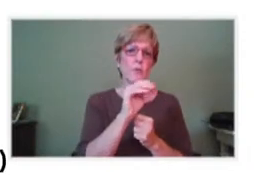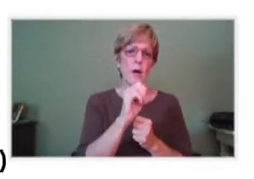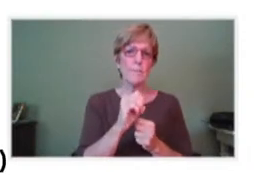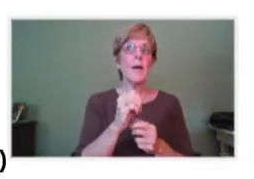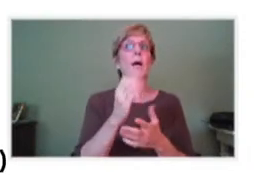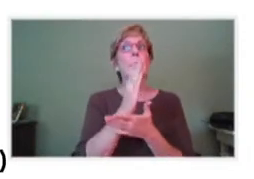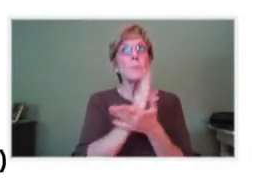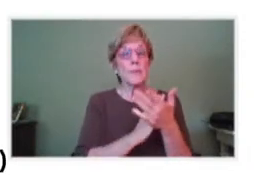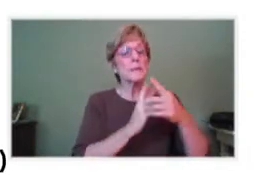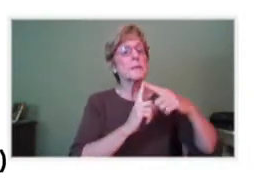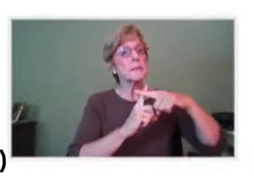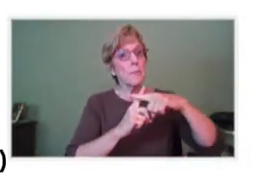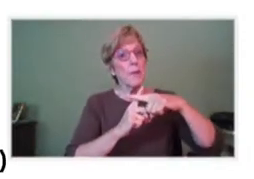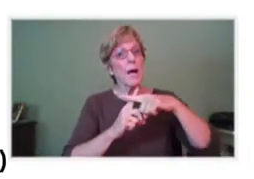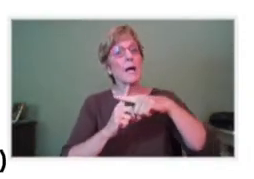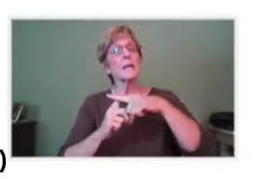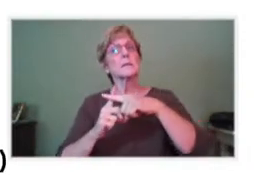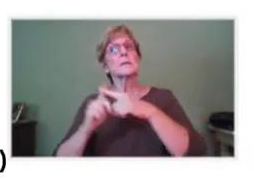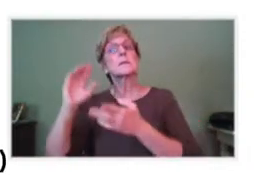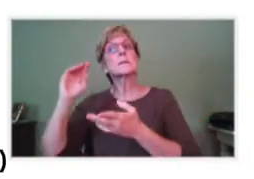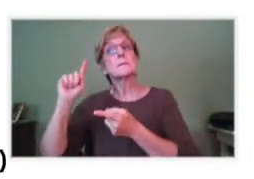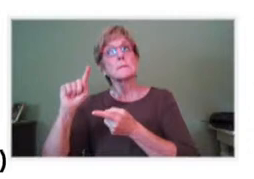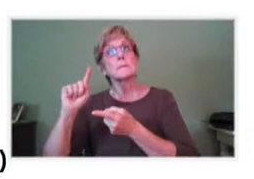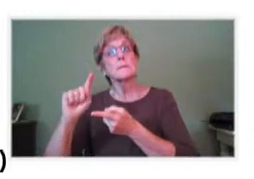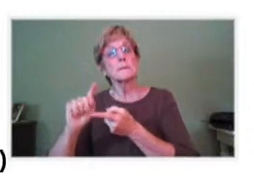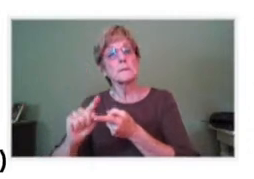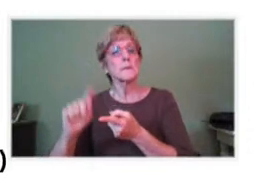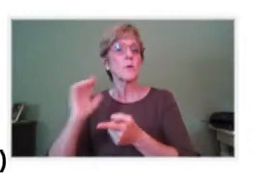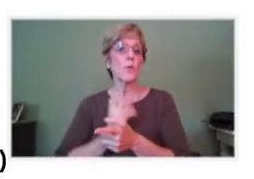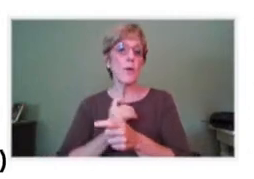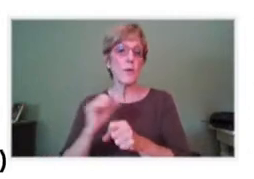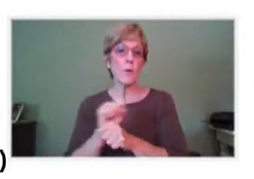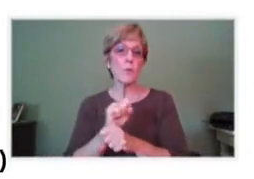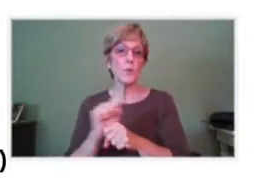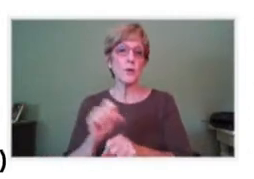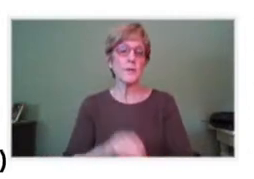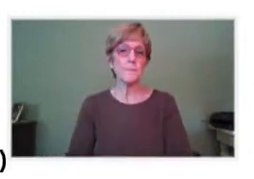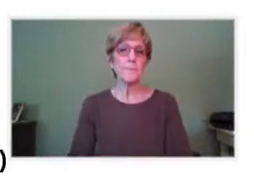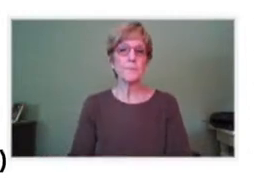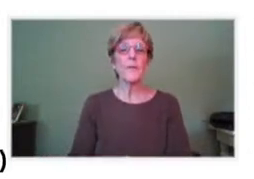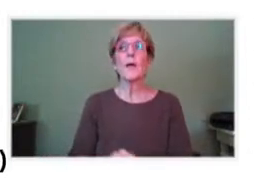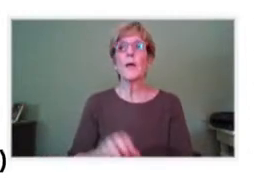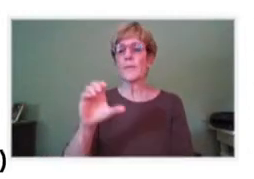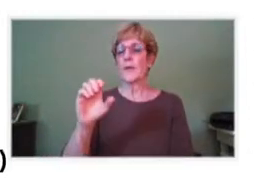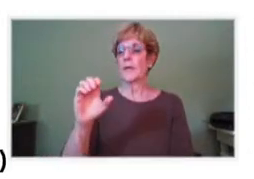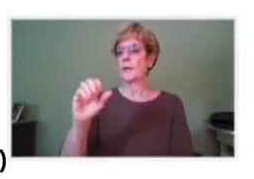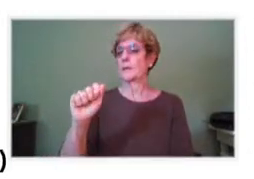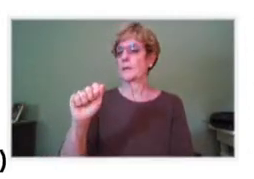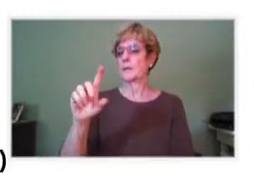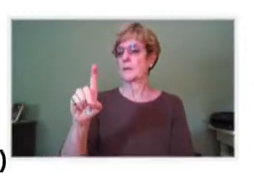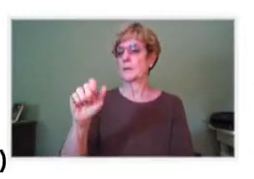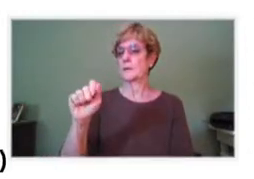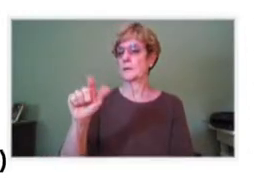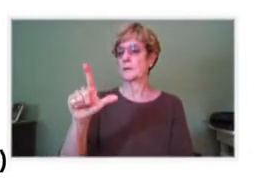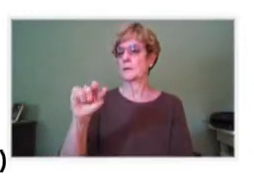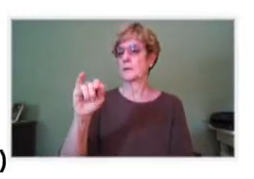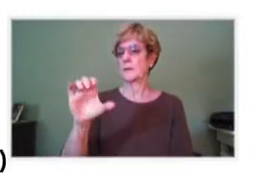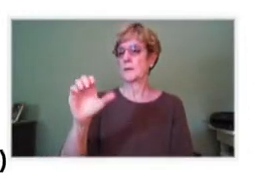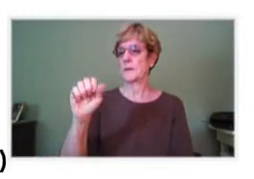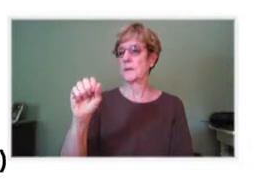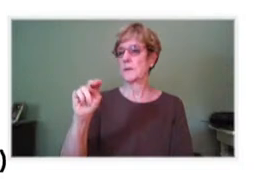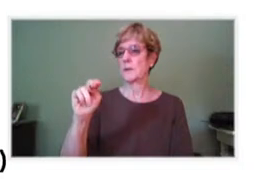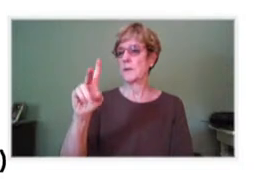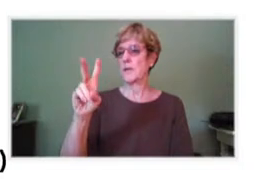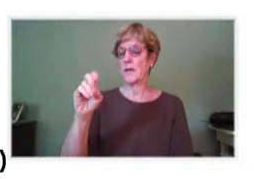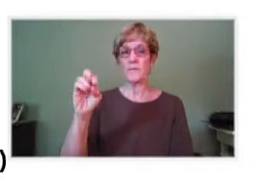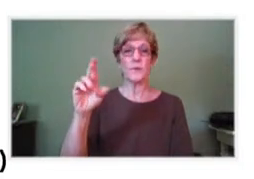positive results with some of the work that we've been seeing. So the catalytic converters are always going to be an issue. We are starting to see